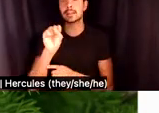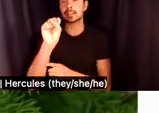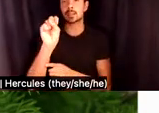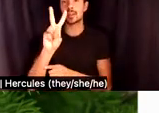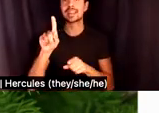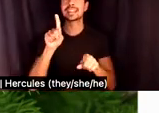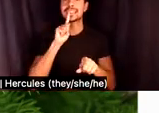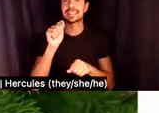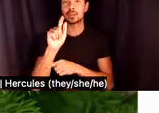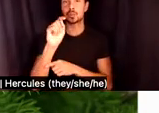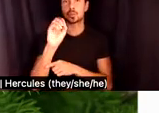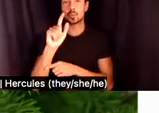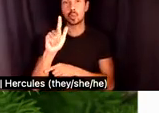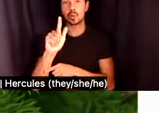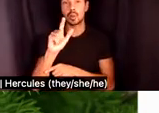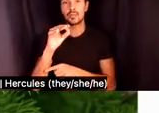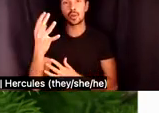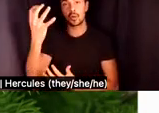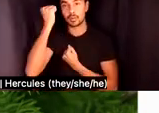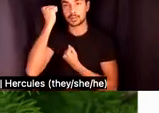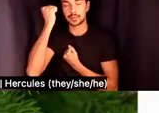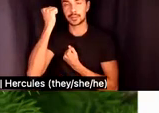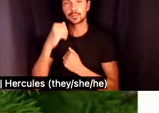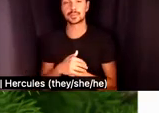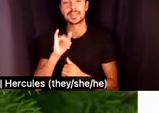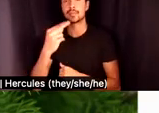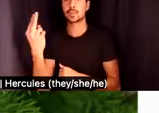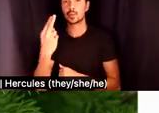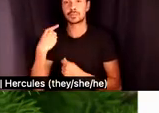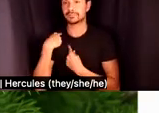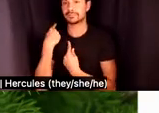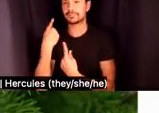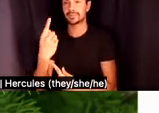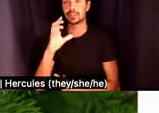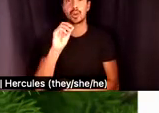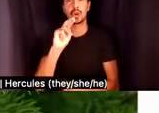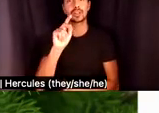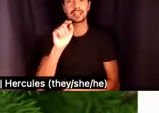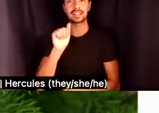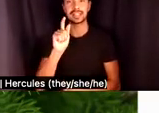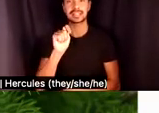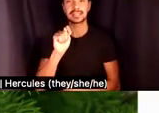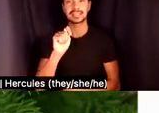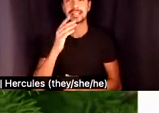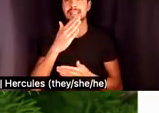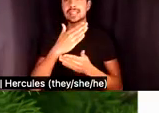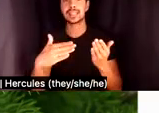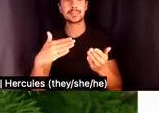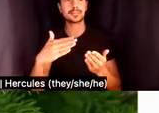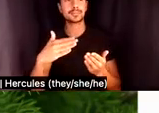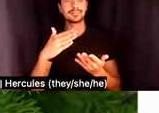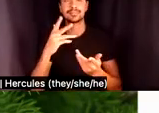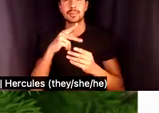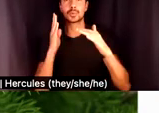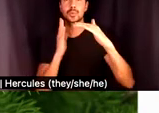colonization, and it can't be understated that it has been used since contact, right? Where there's these intersections with trafficking, which has once again